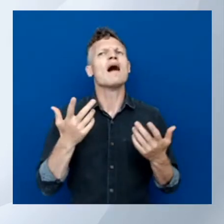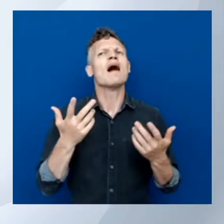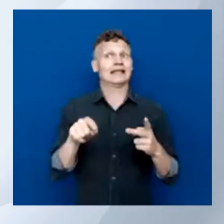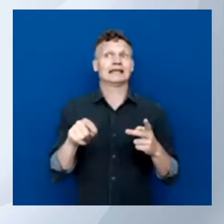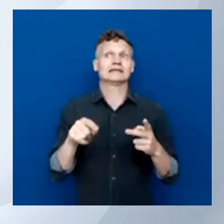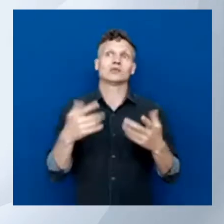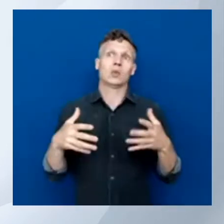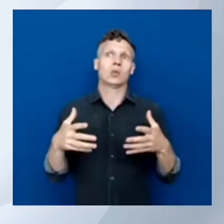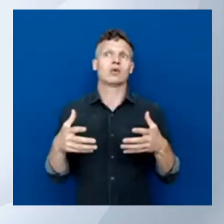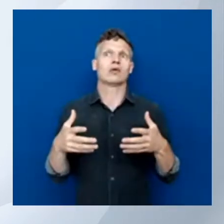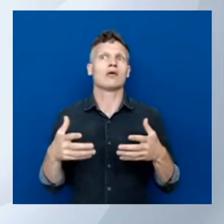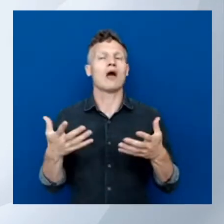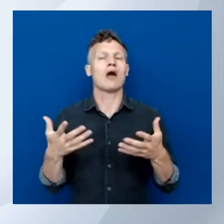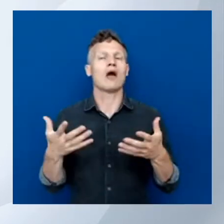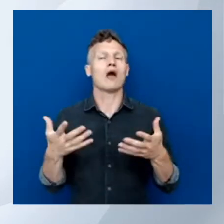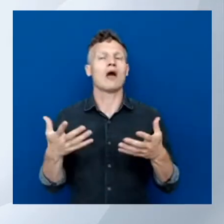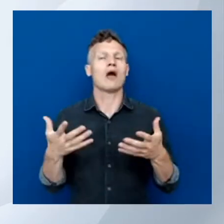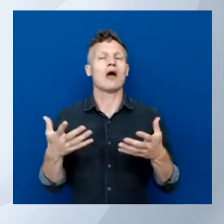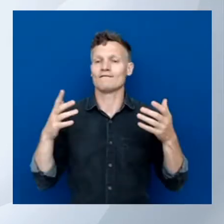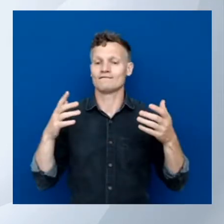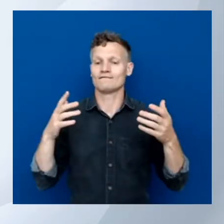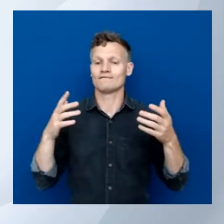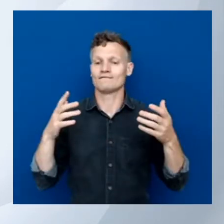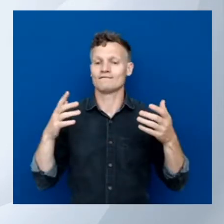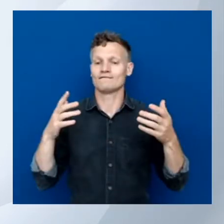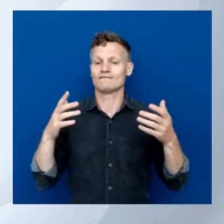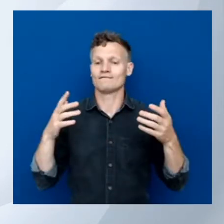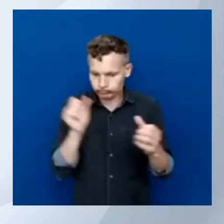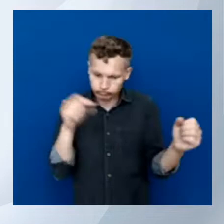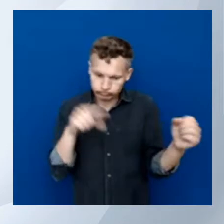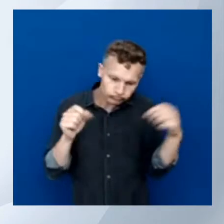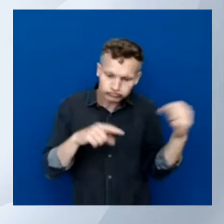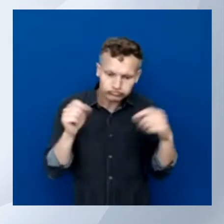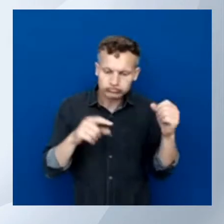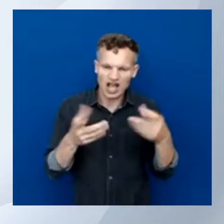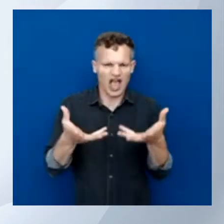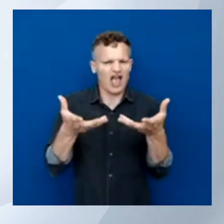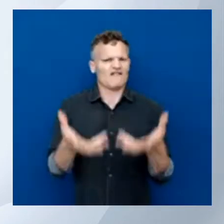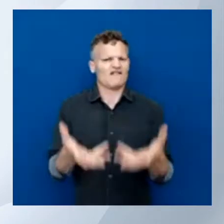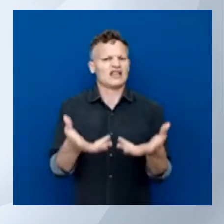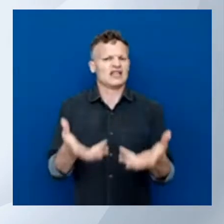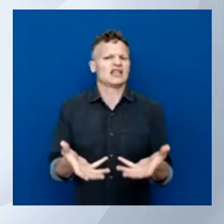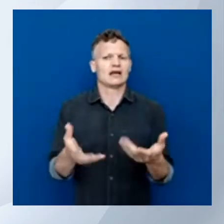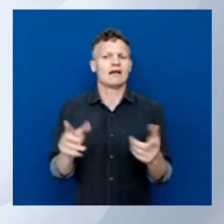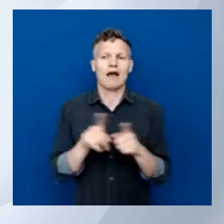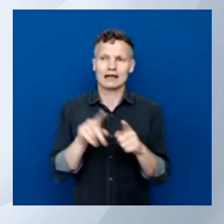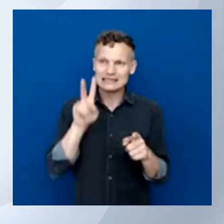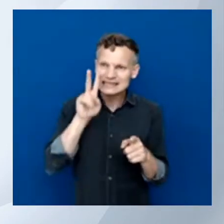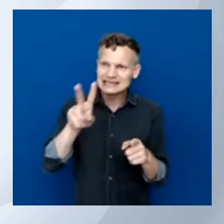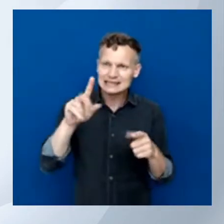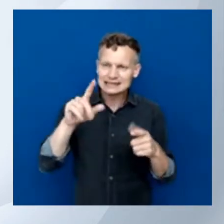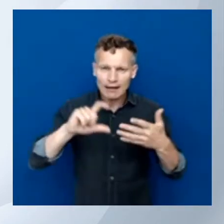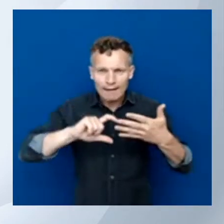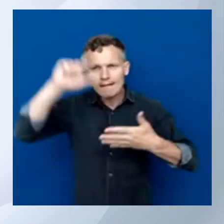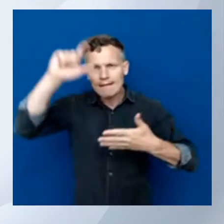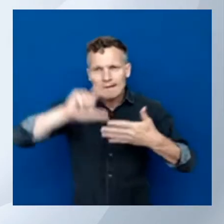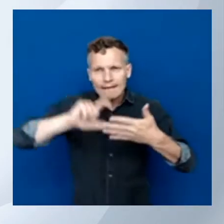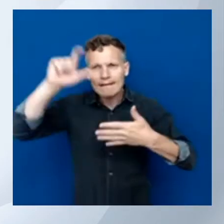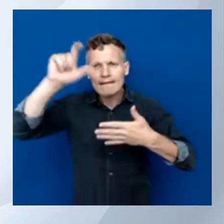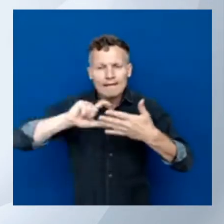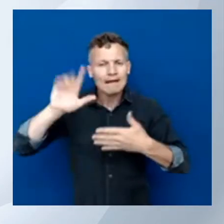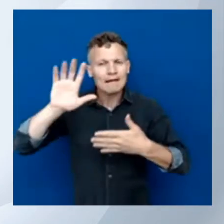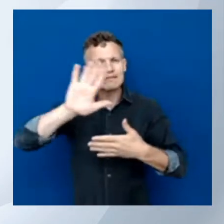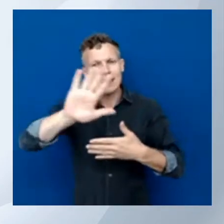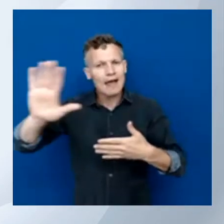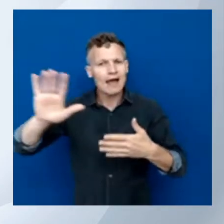from, say, the statuses that their friends that they are following have posted, and also producing content